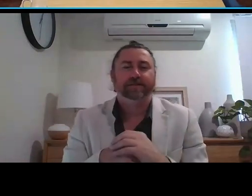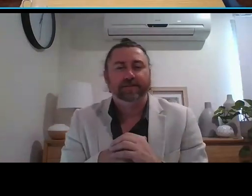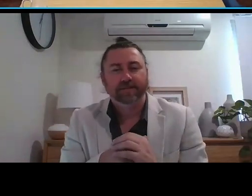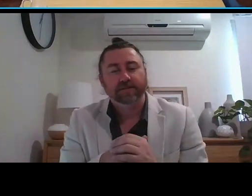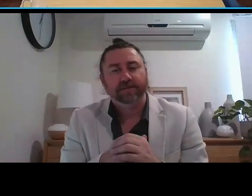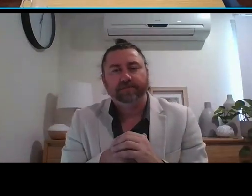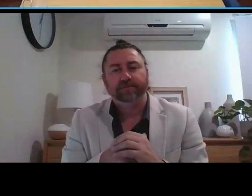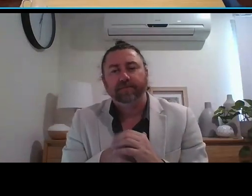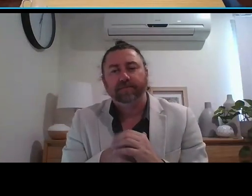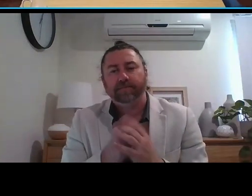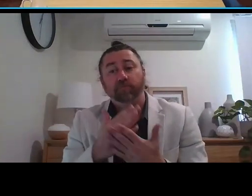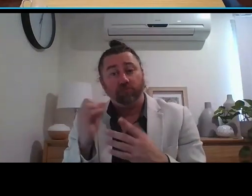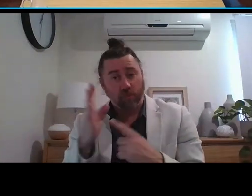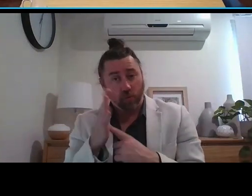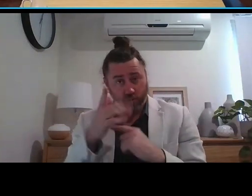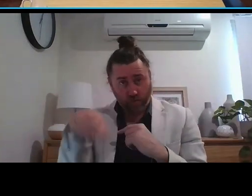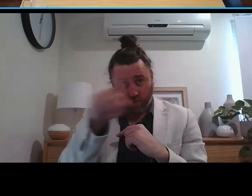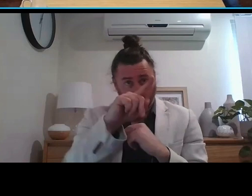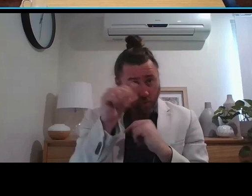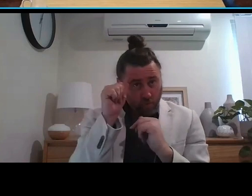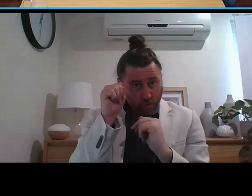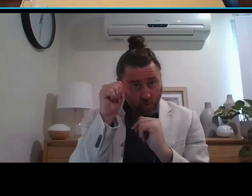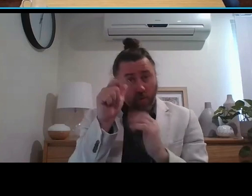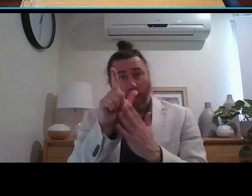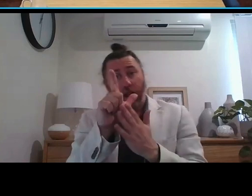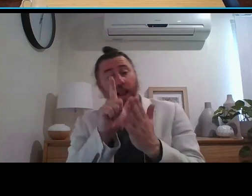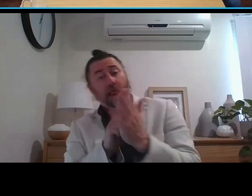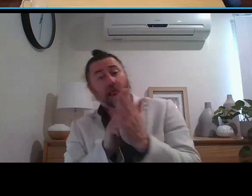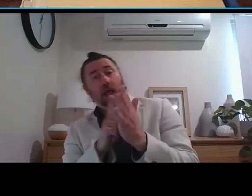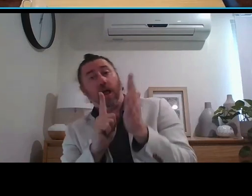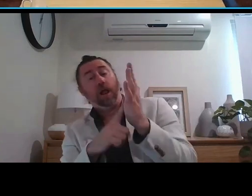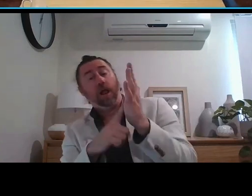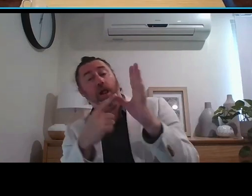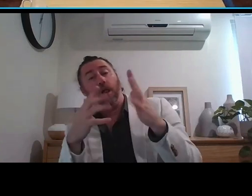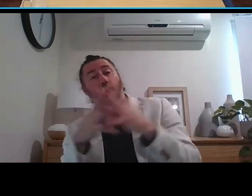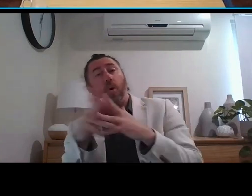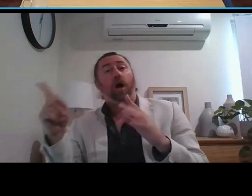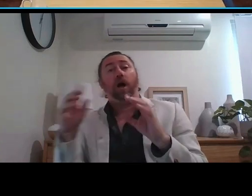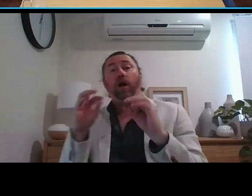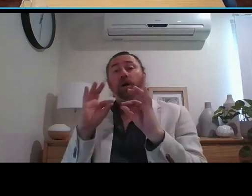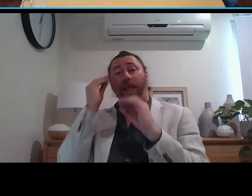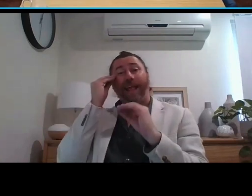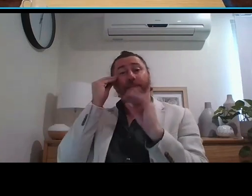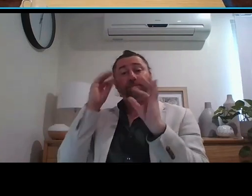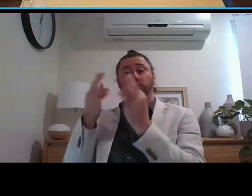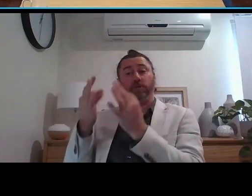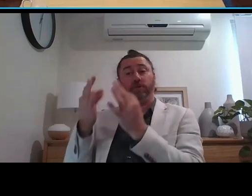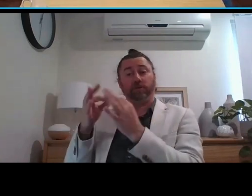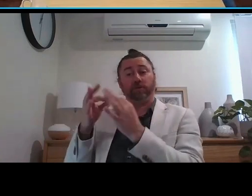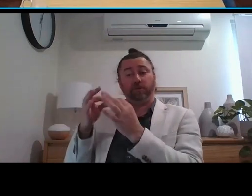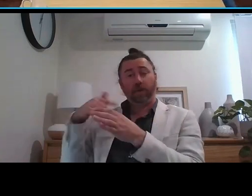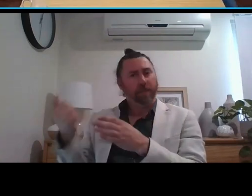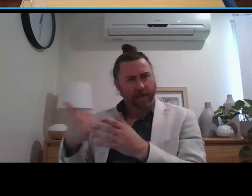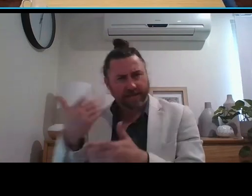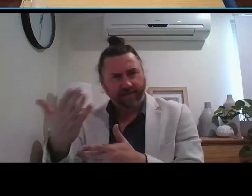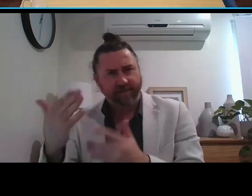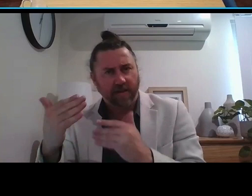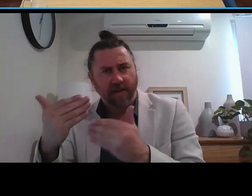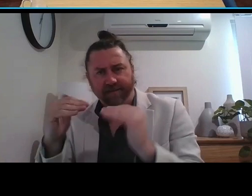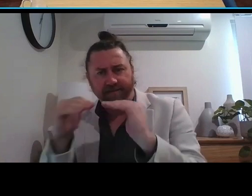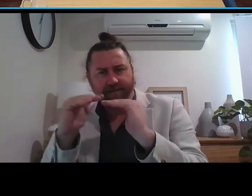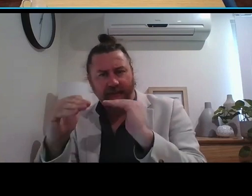think importantly to understand that under the legislation, the Commission is required to provide procedural fairness in its